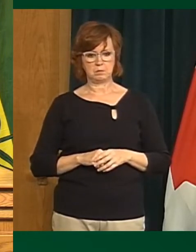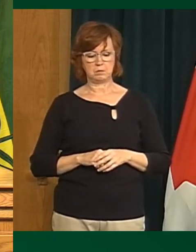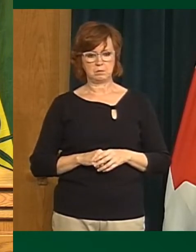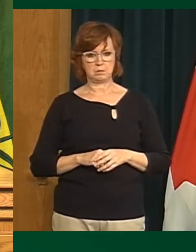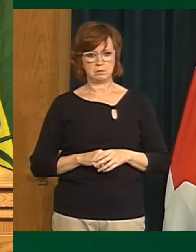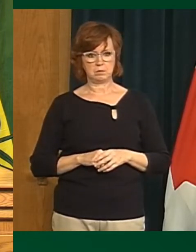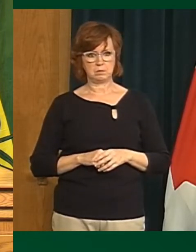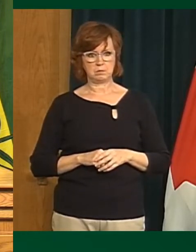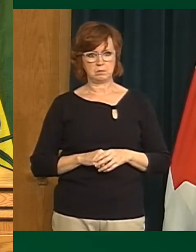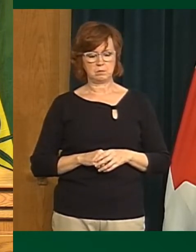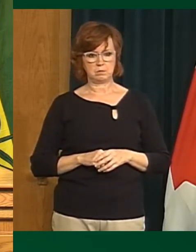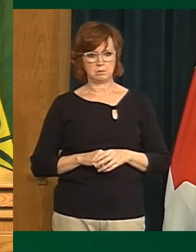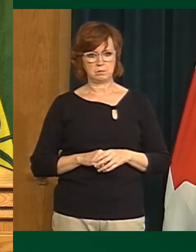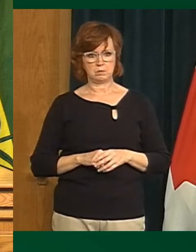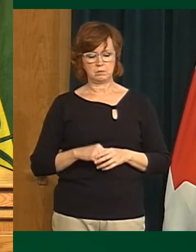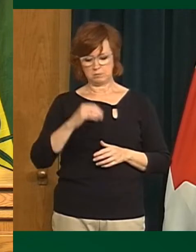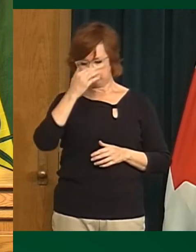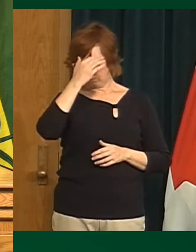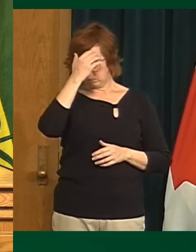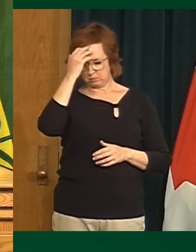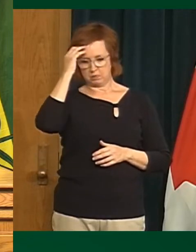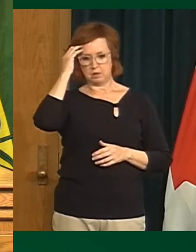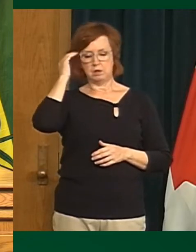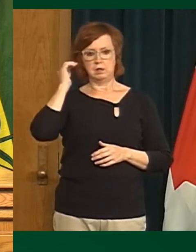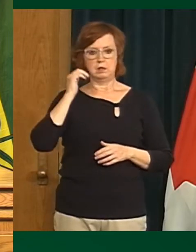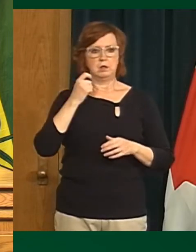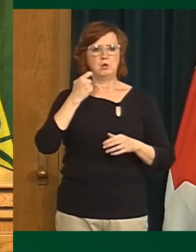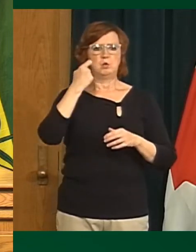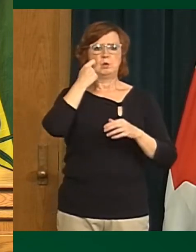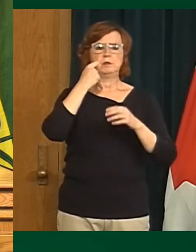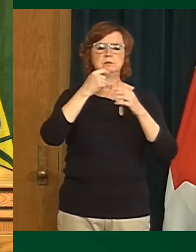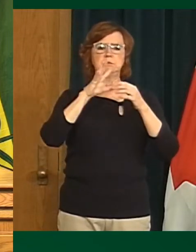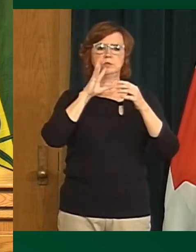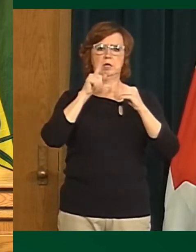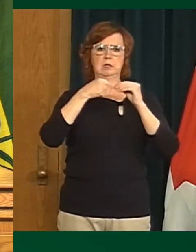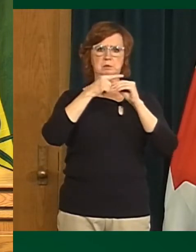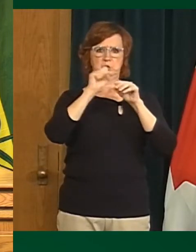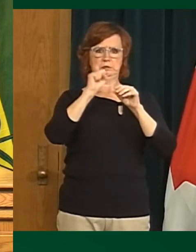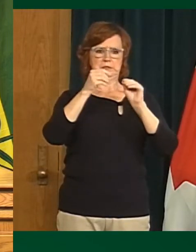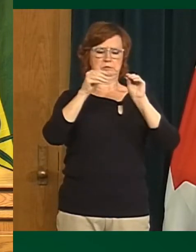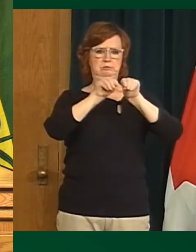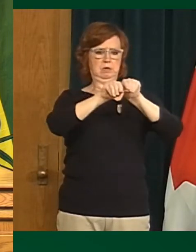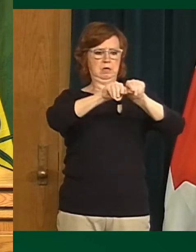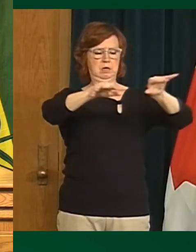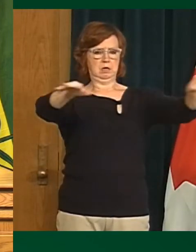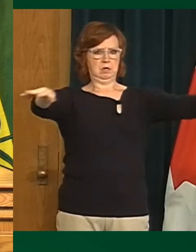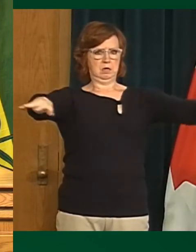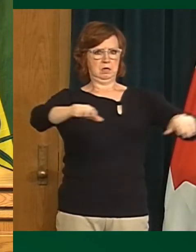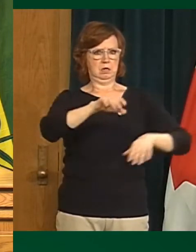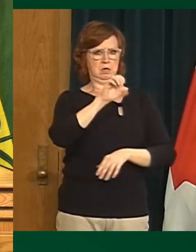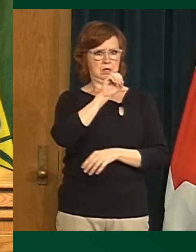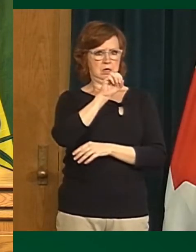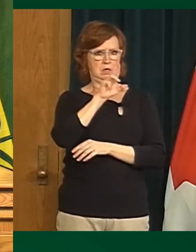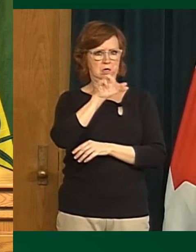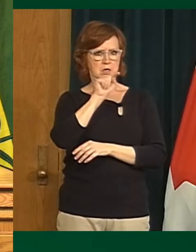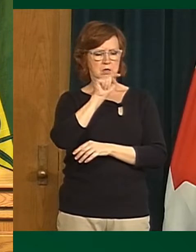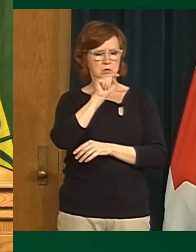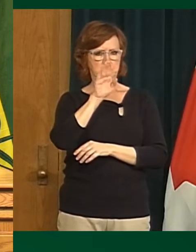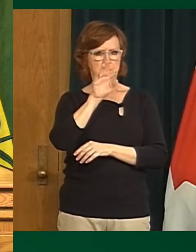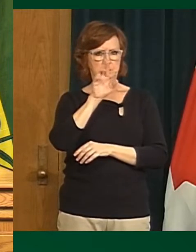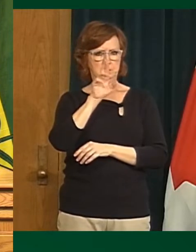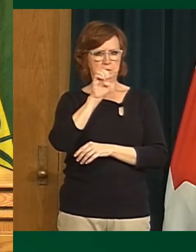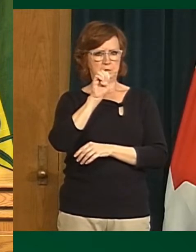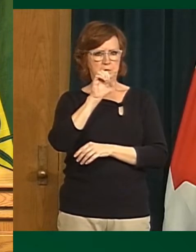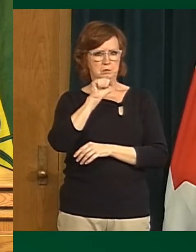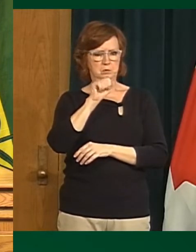outbreak terminology. So when you describe what's happening in Saskatoon, with